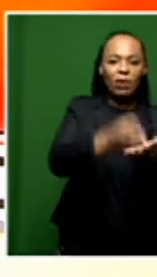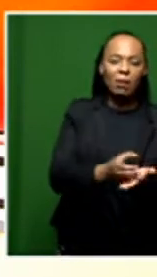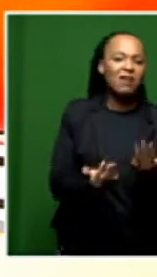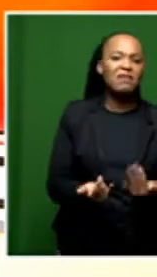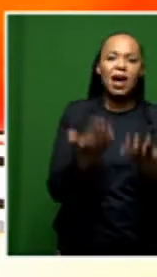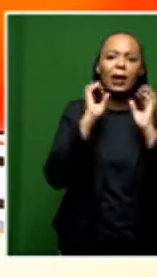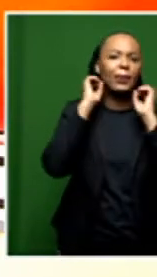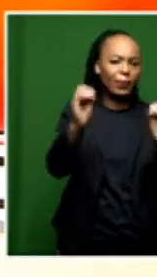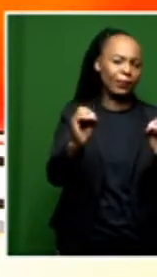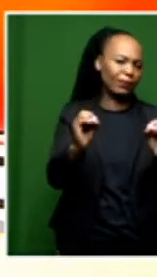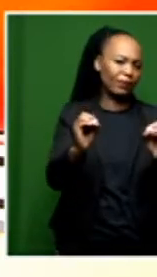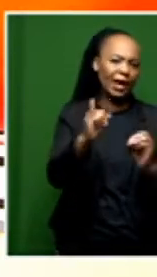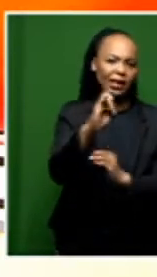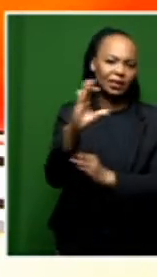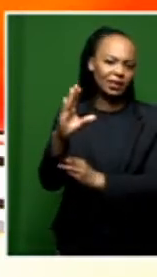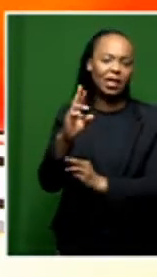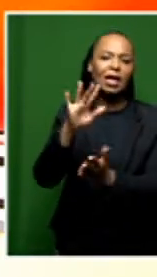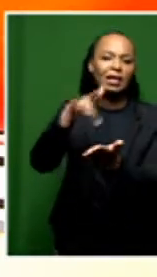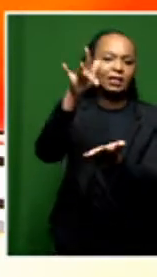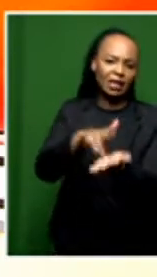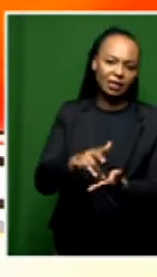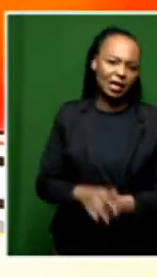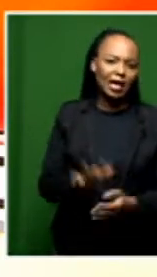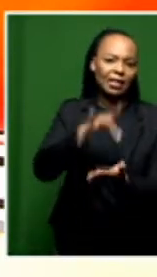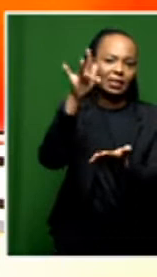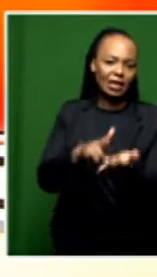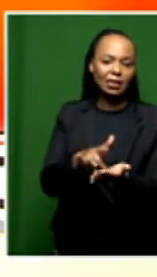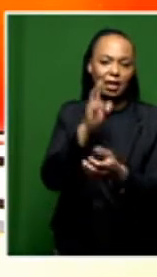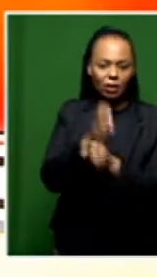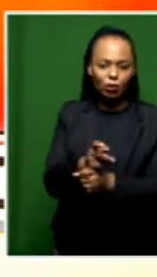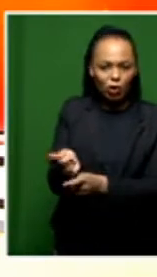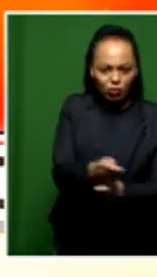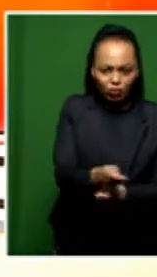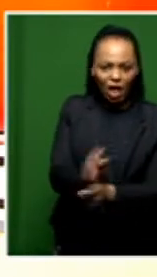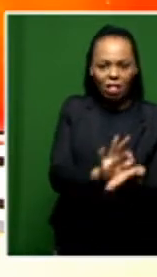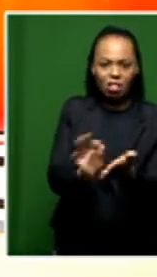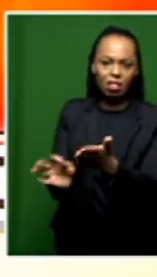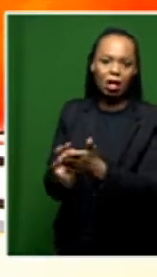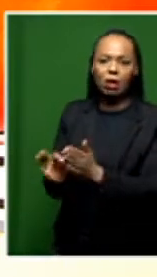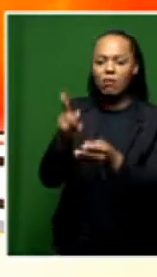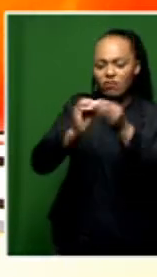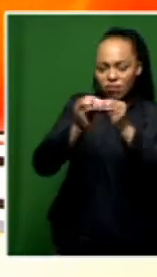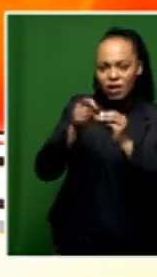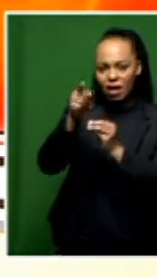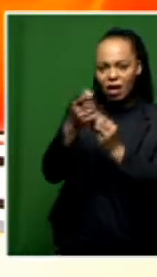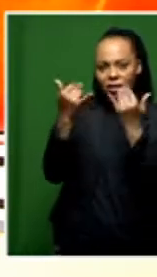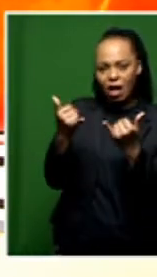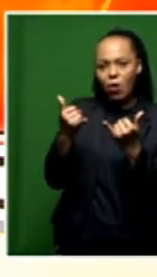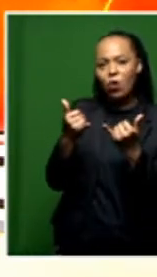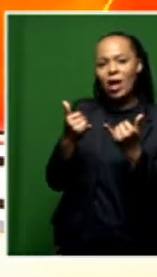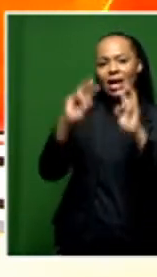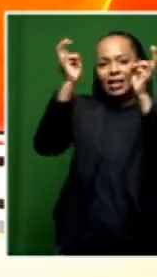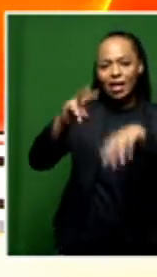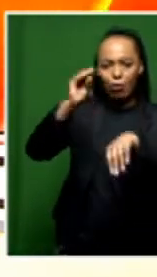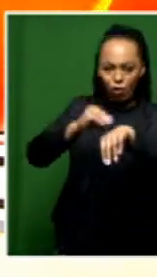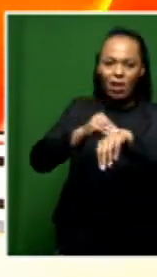no fire at the IEC Results Centre. Well, the centre had to be evacuated to give the technicians more time to fix the